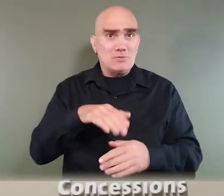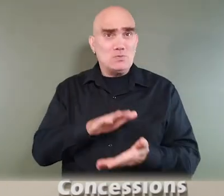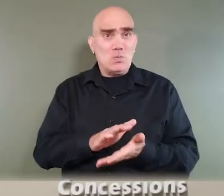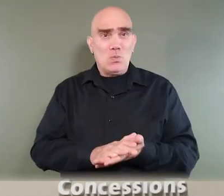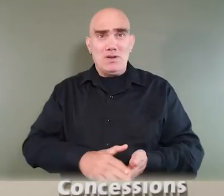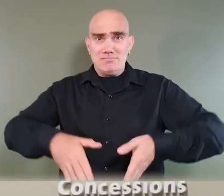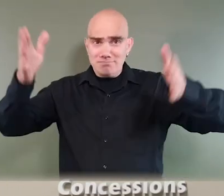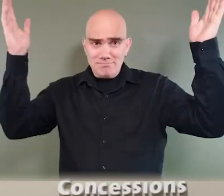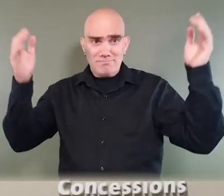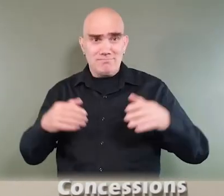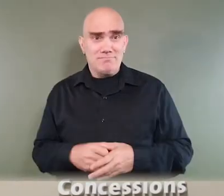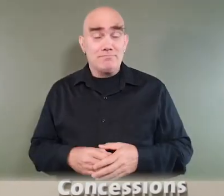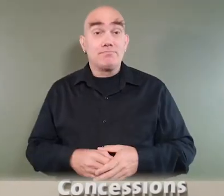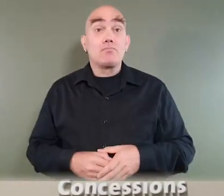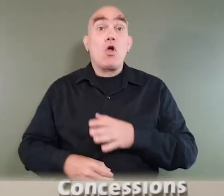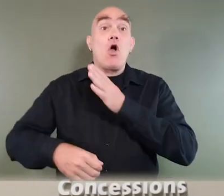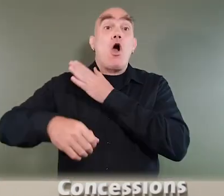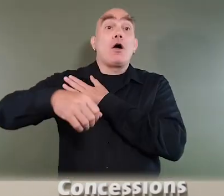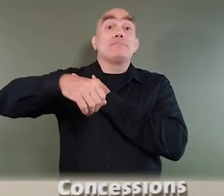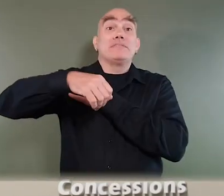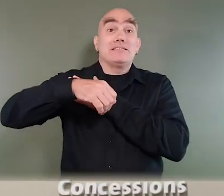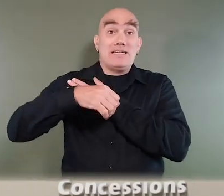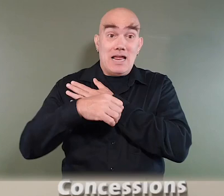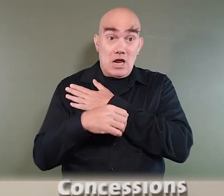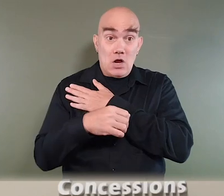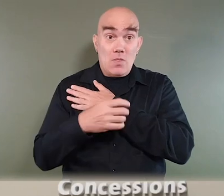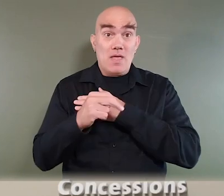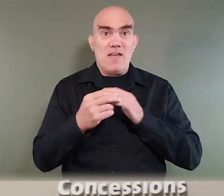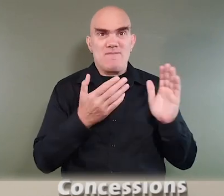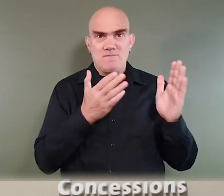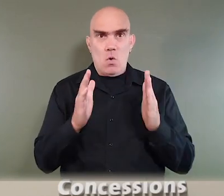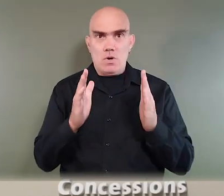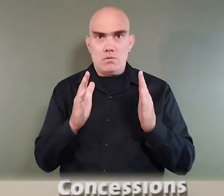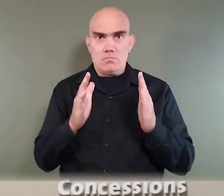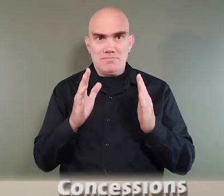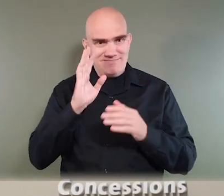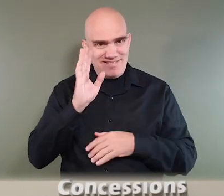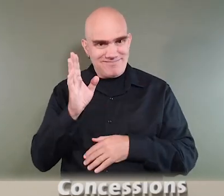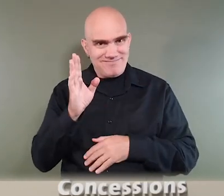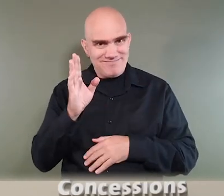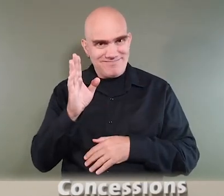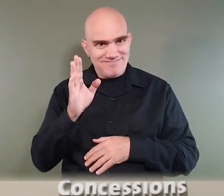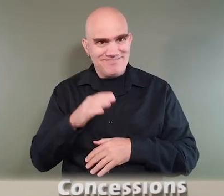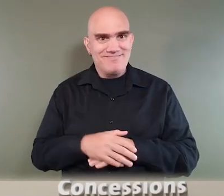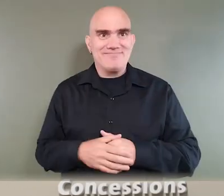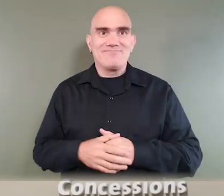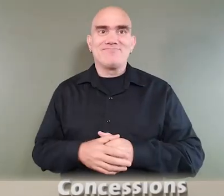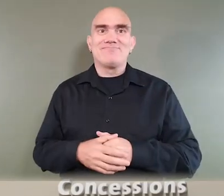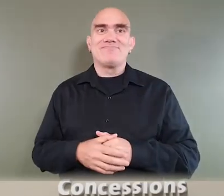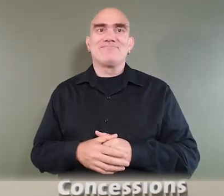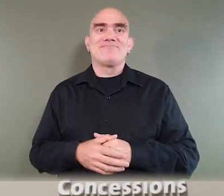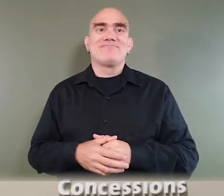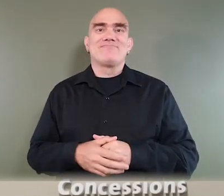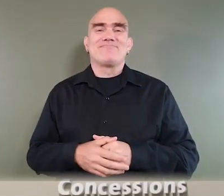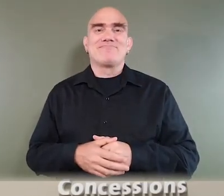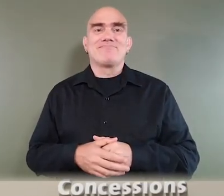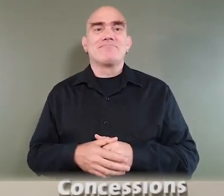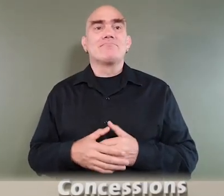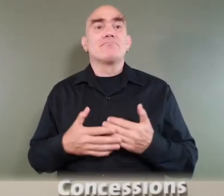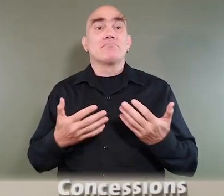the arm down. Turn forward. Facing forward, high. Roll on